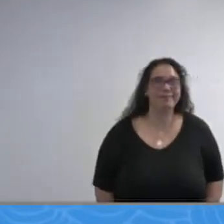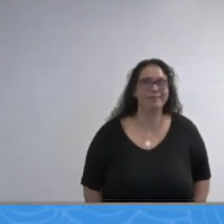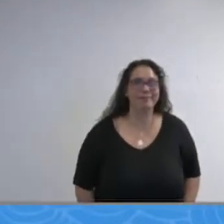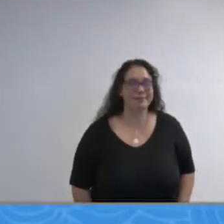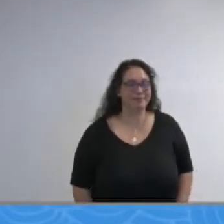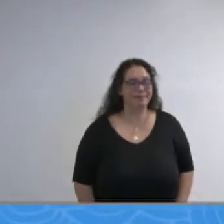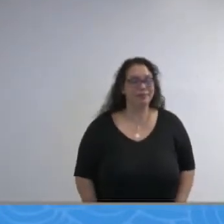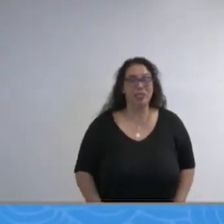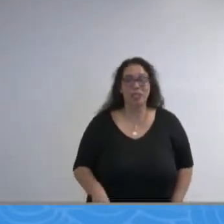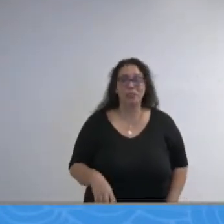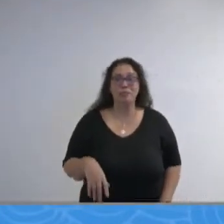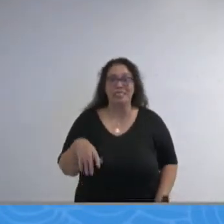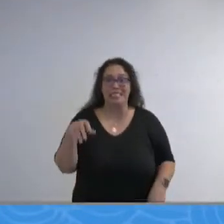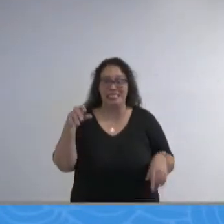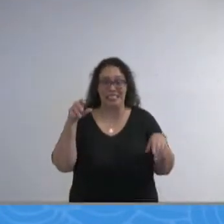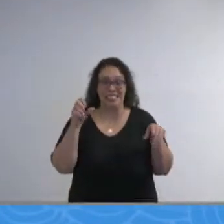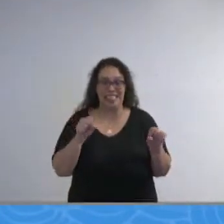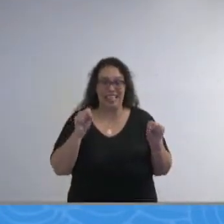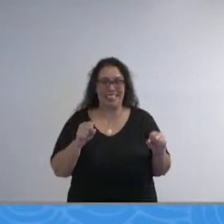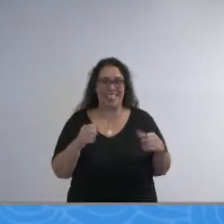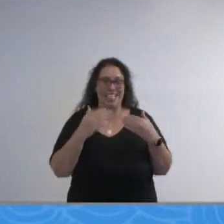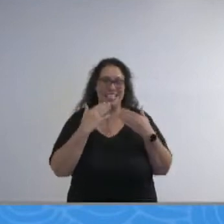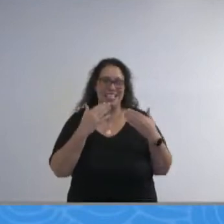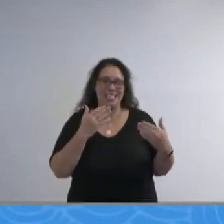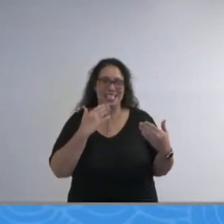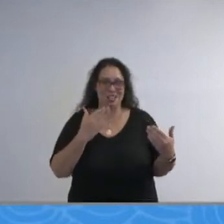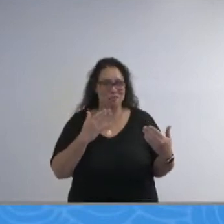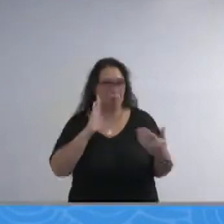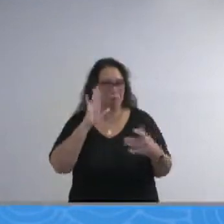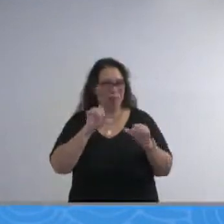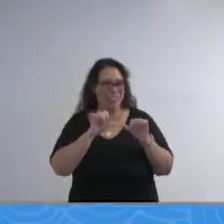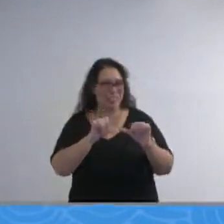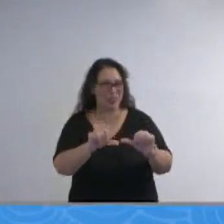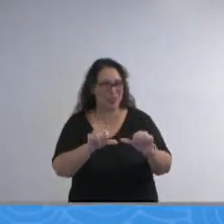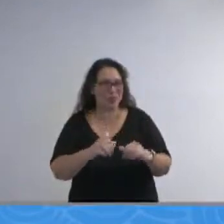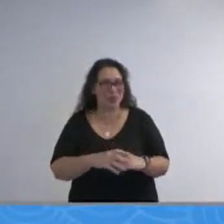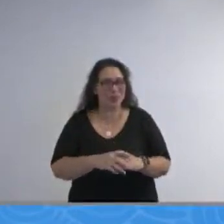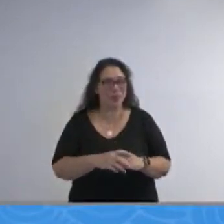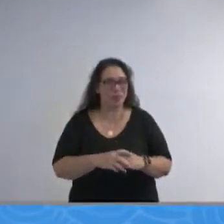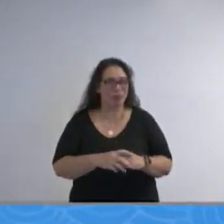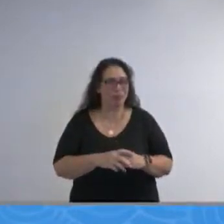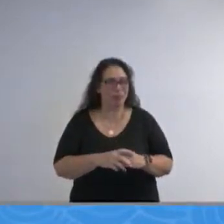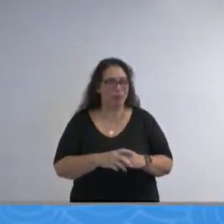Sí, creo que María va a Yes, continuar. I think Maria will continue.